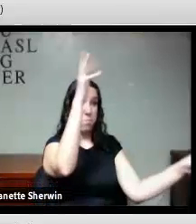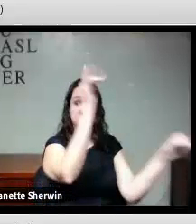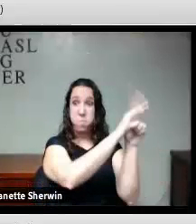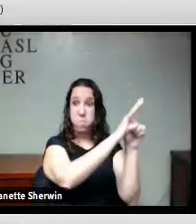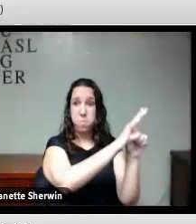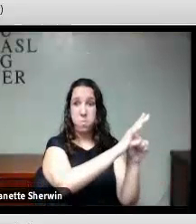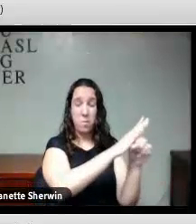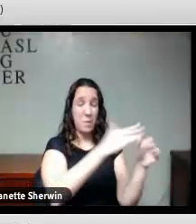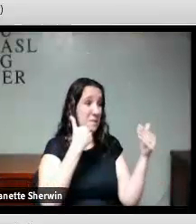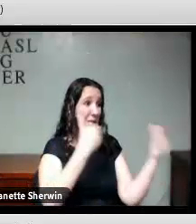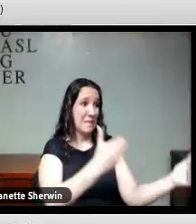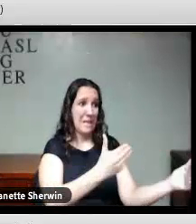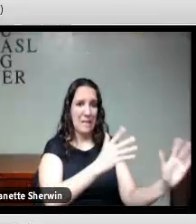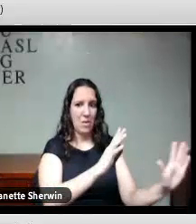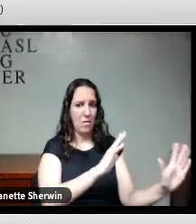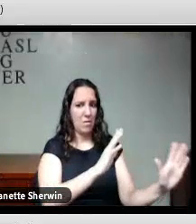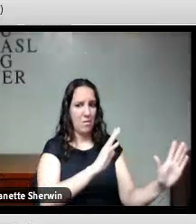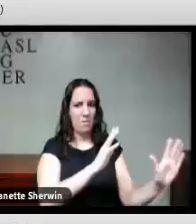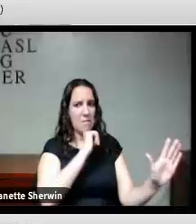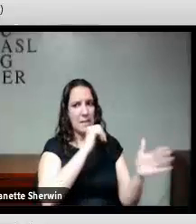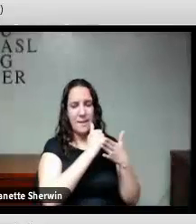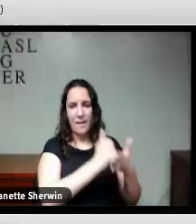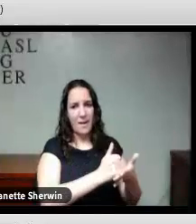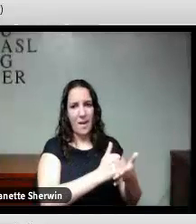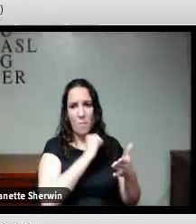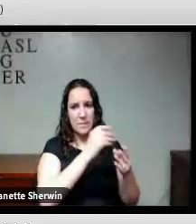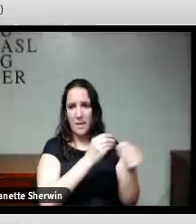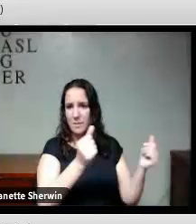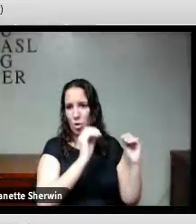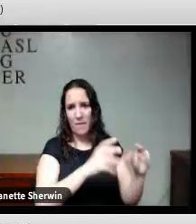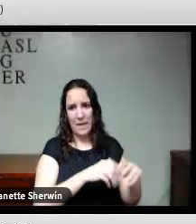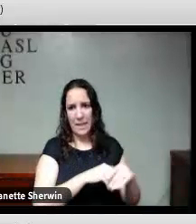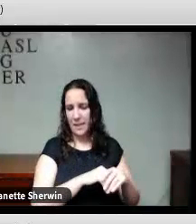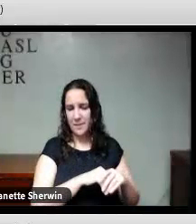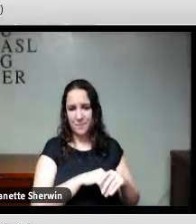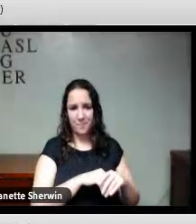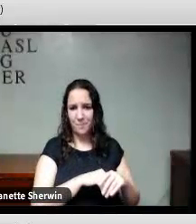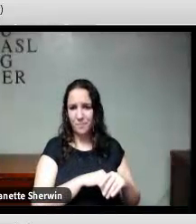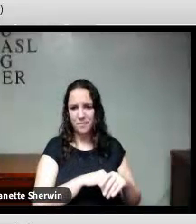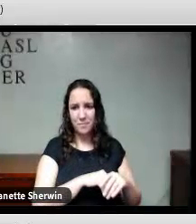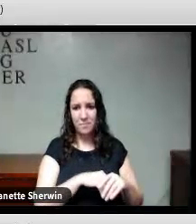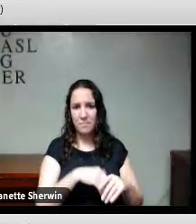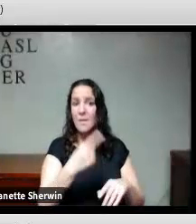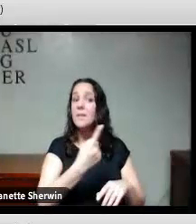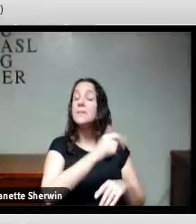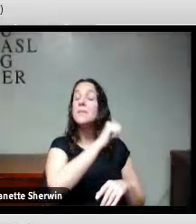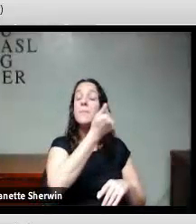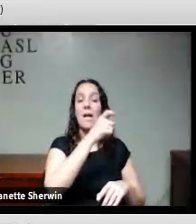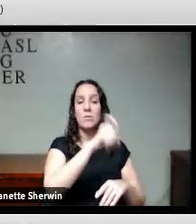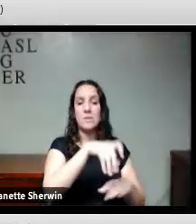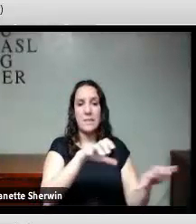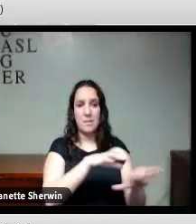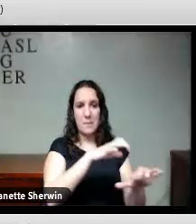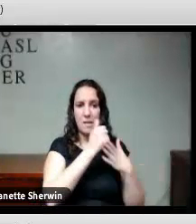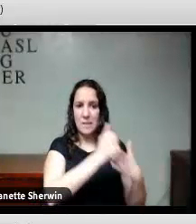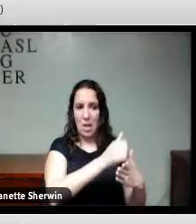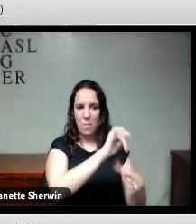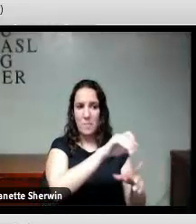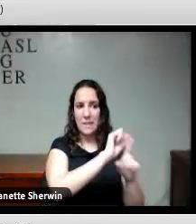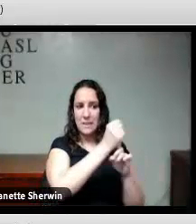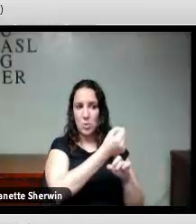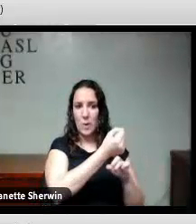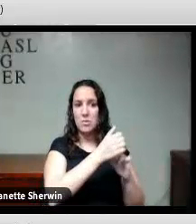control isn't really going to solve anything, is it? Something else needs to be done in that situation, and your library